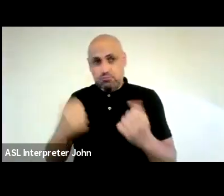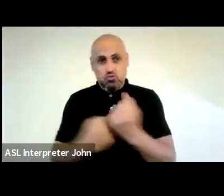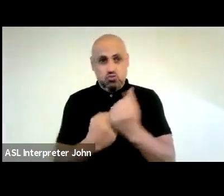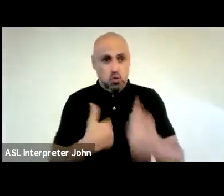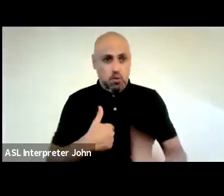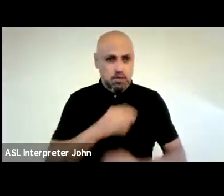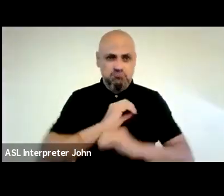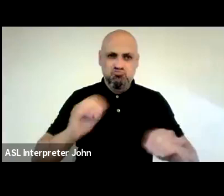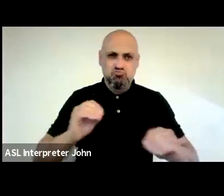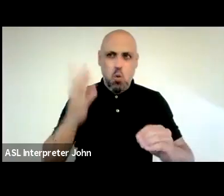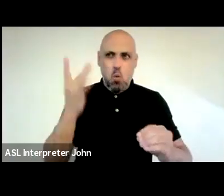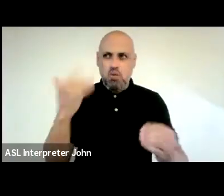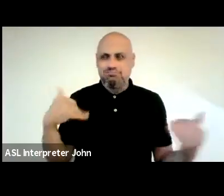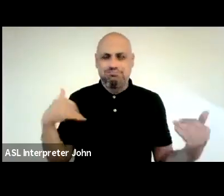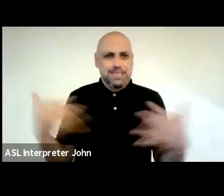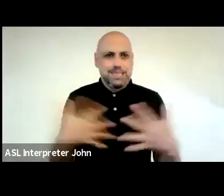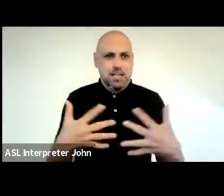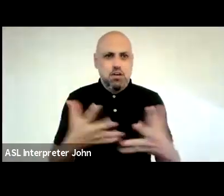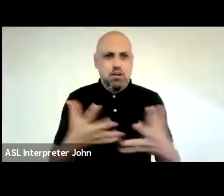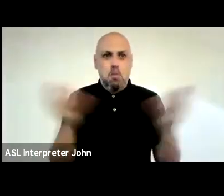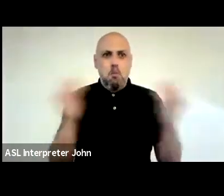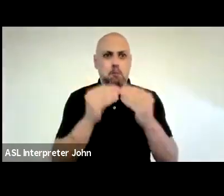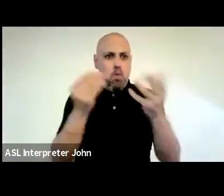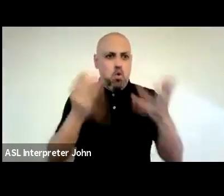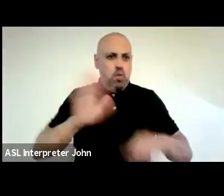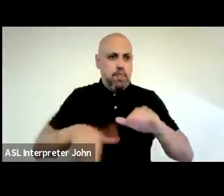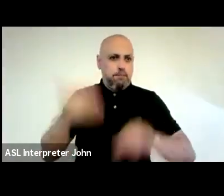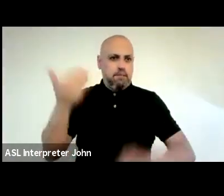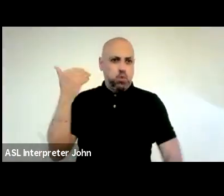had so much more to lose than ever before.